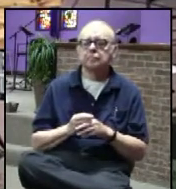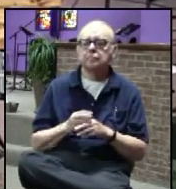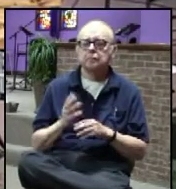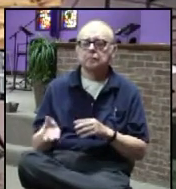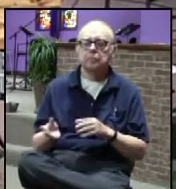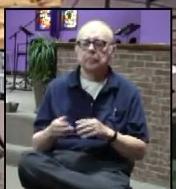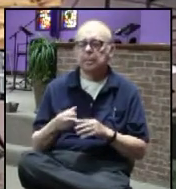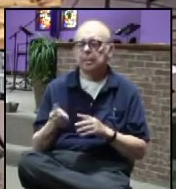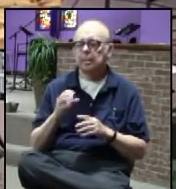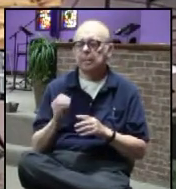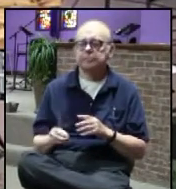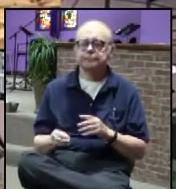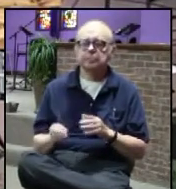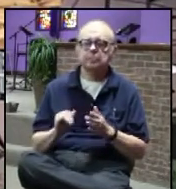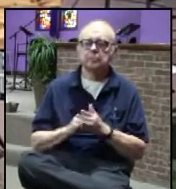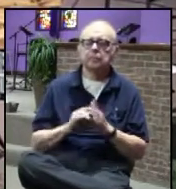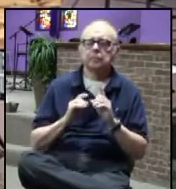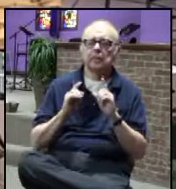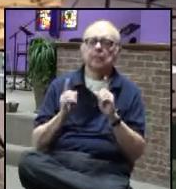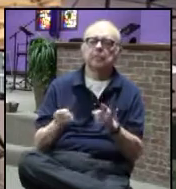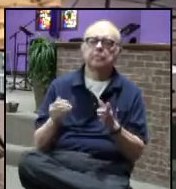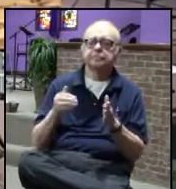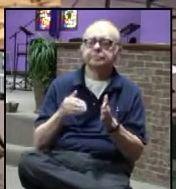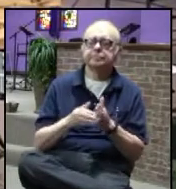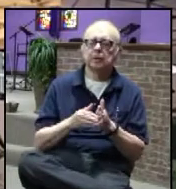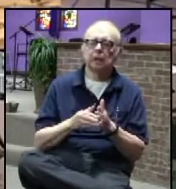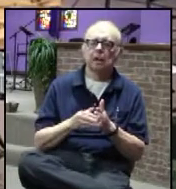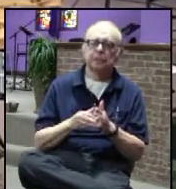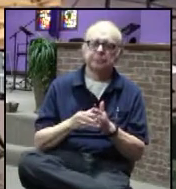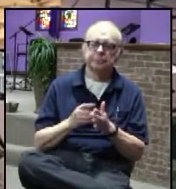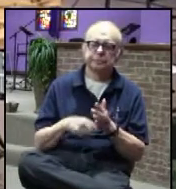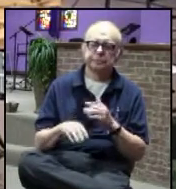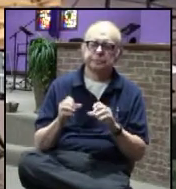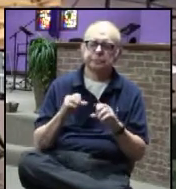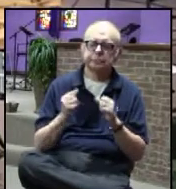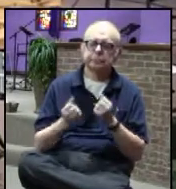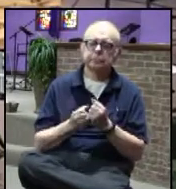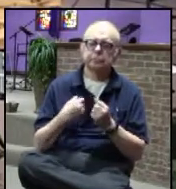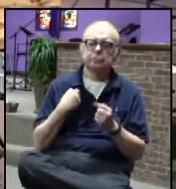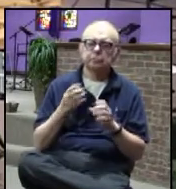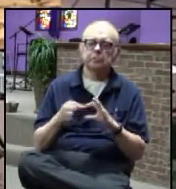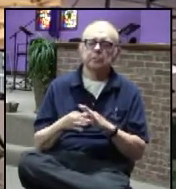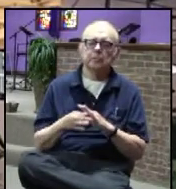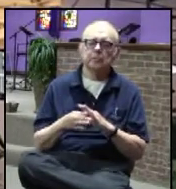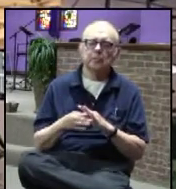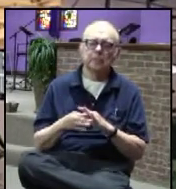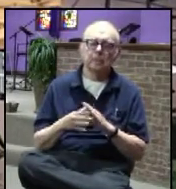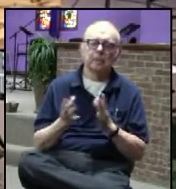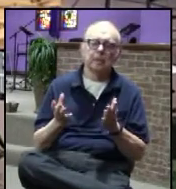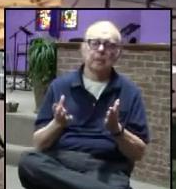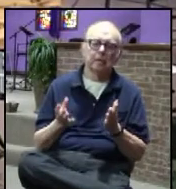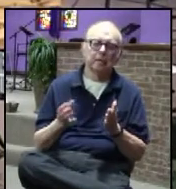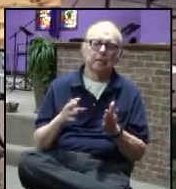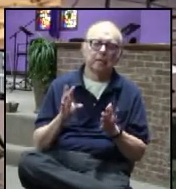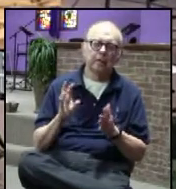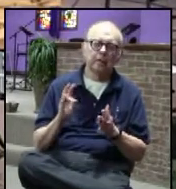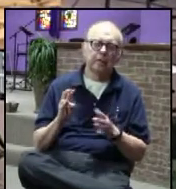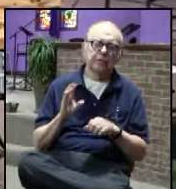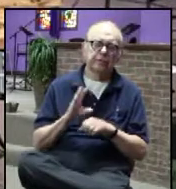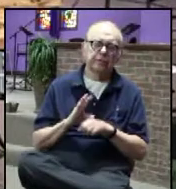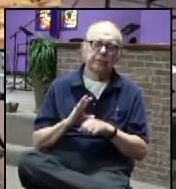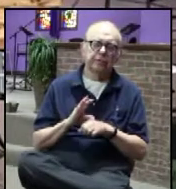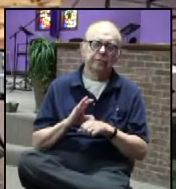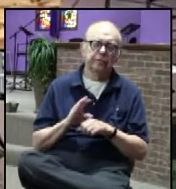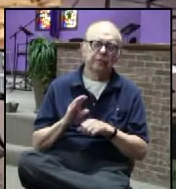There's another percentage that goes back into what the association that we are part of called Miami Valley, which is 7 churches right